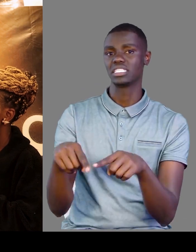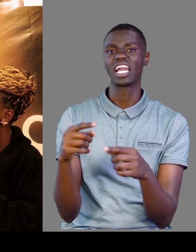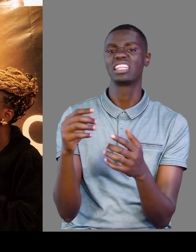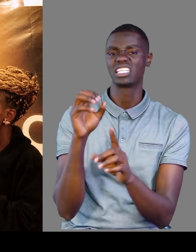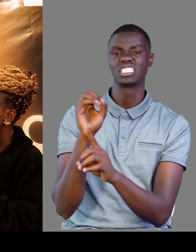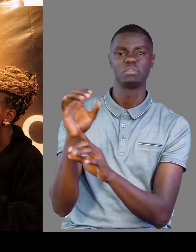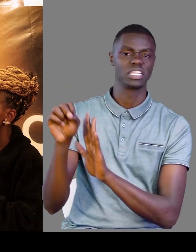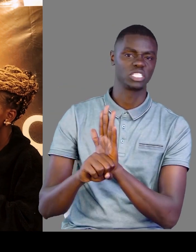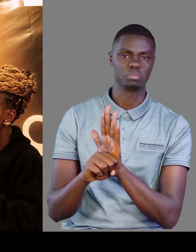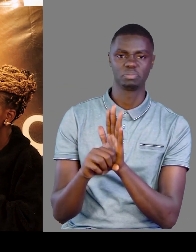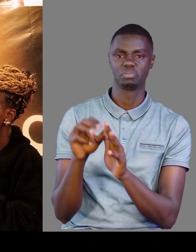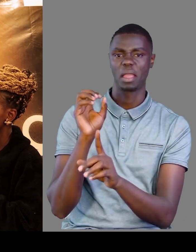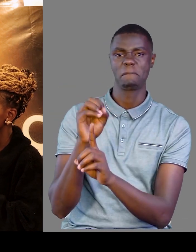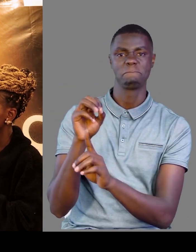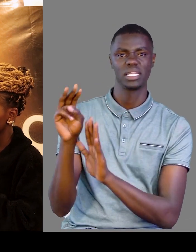mentorship.